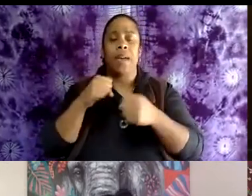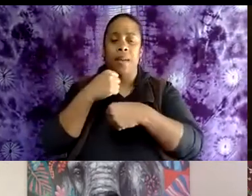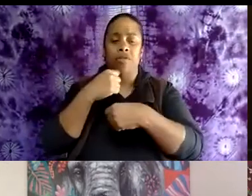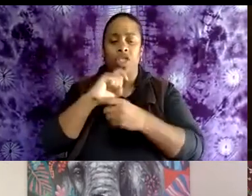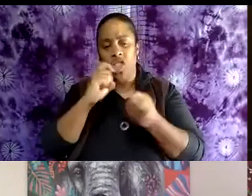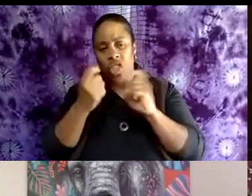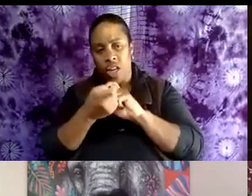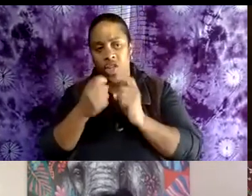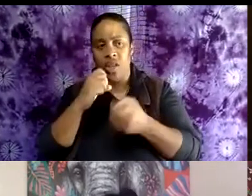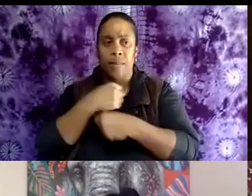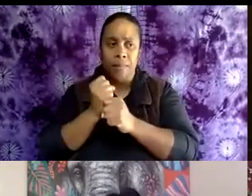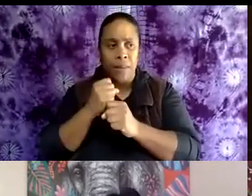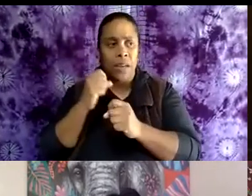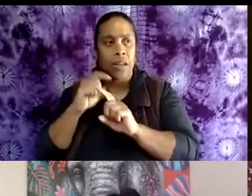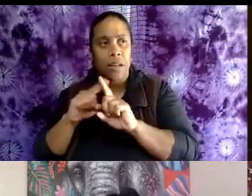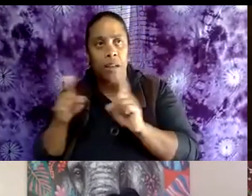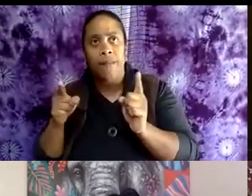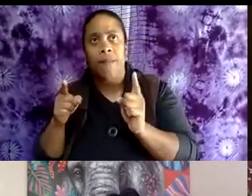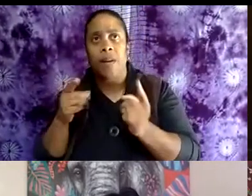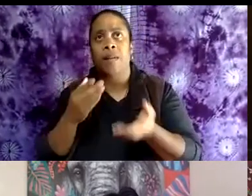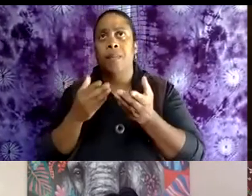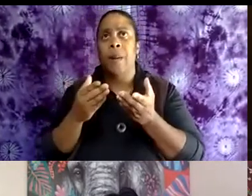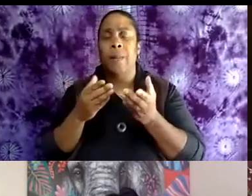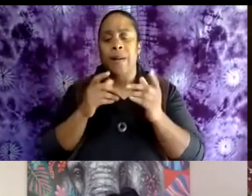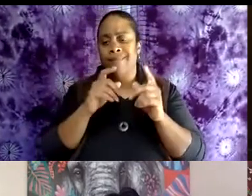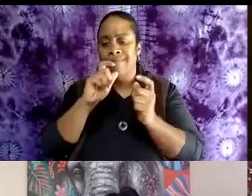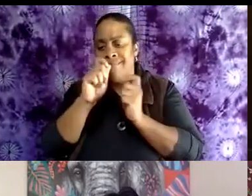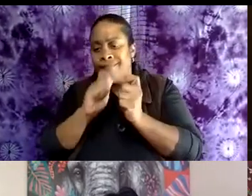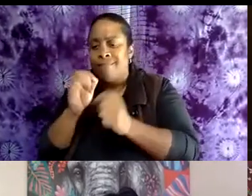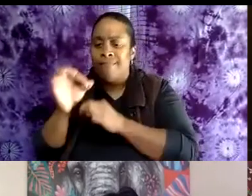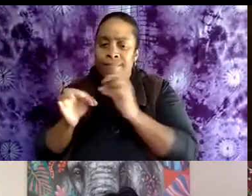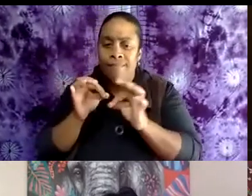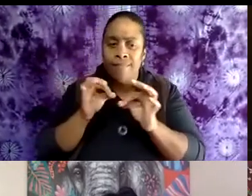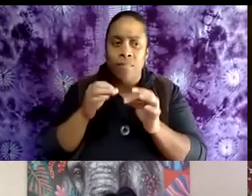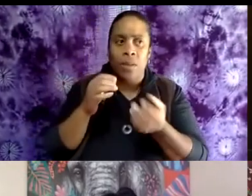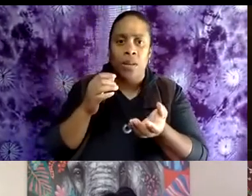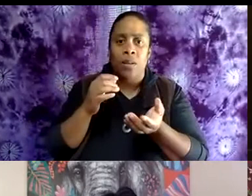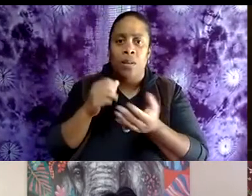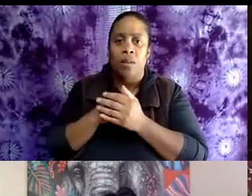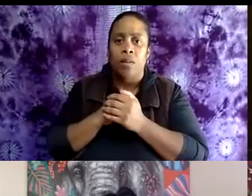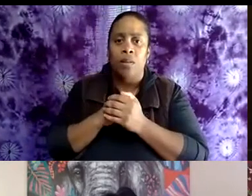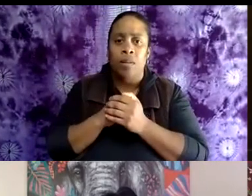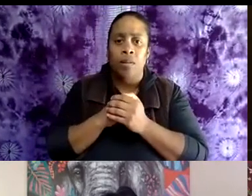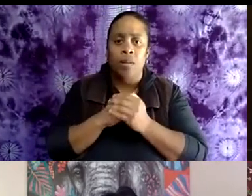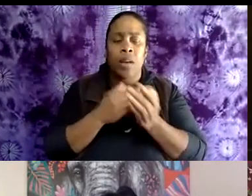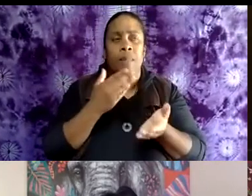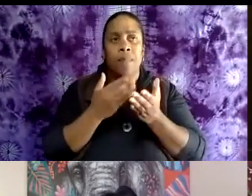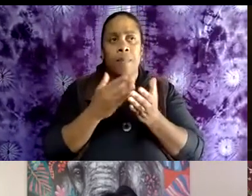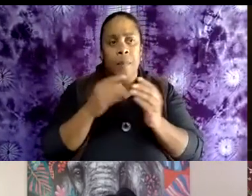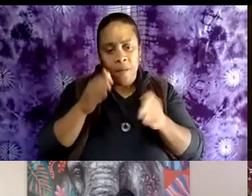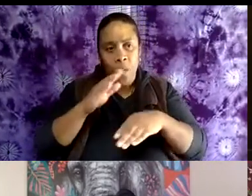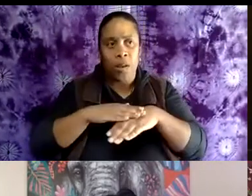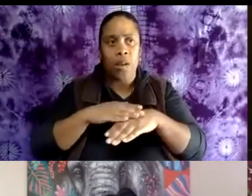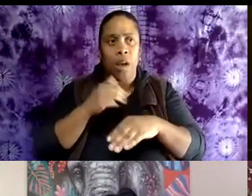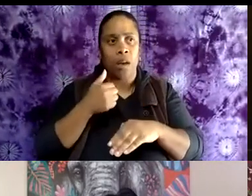my vantage point, however I review the self-indulgence, self-enjoyment, it's going to be a